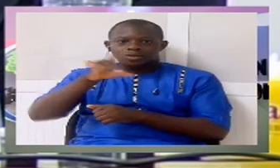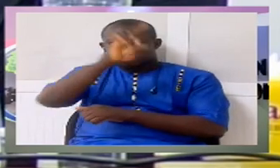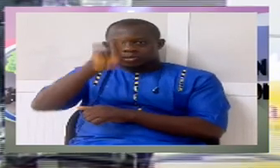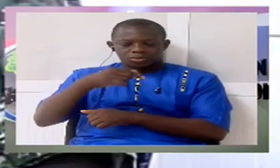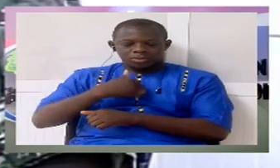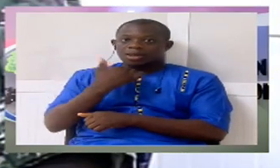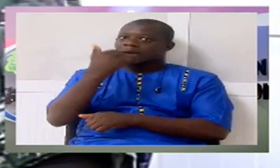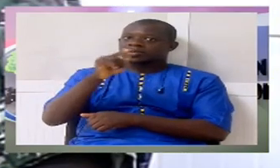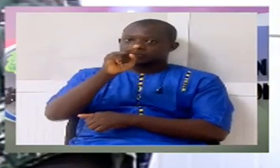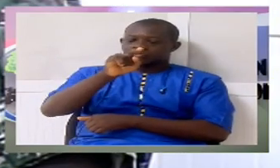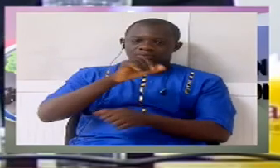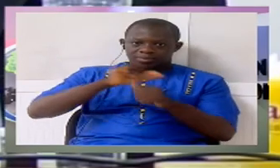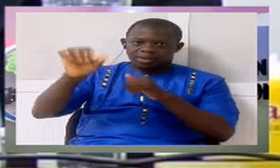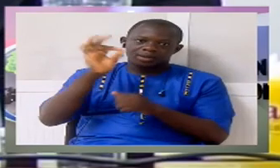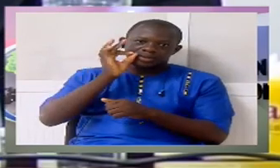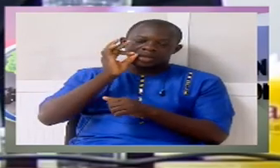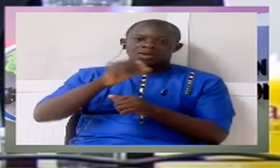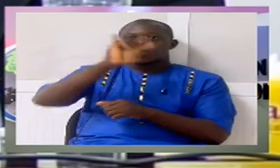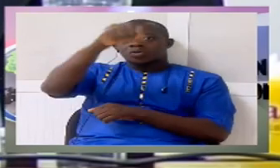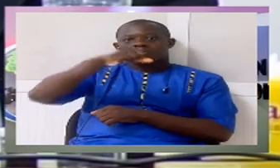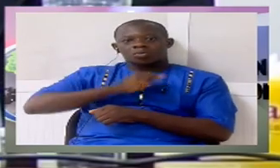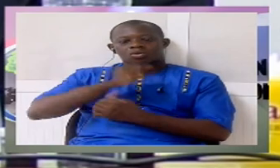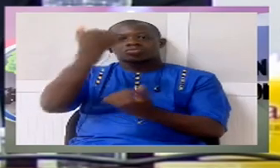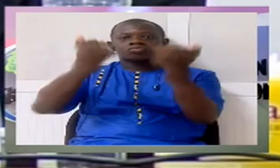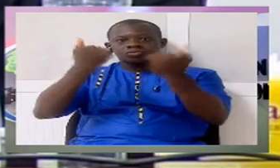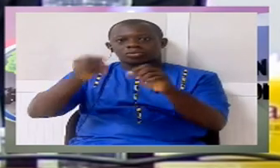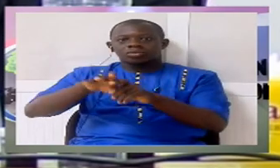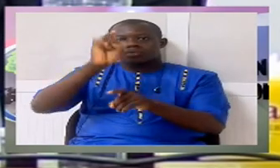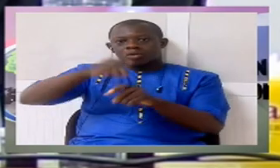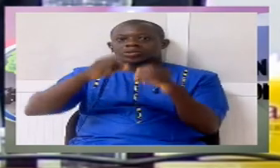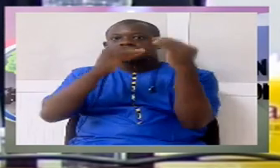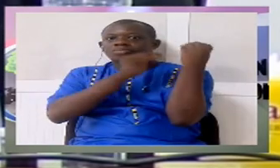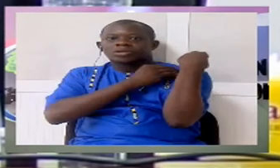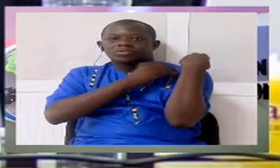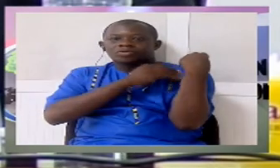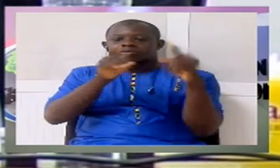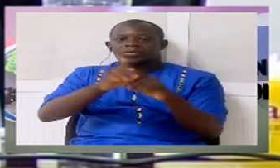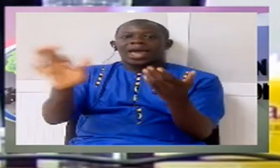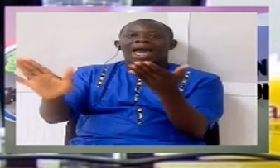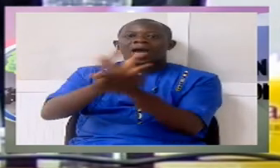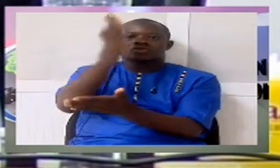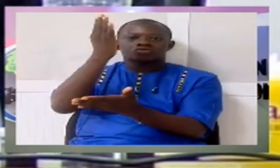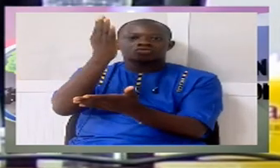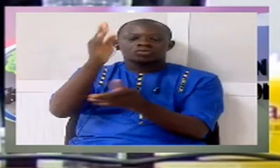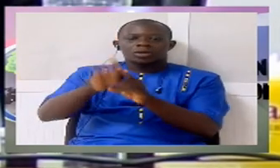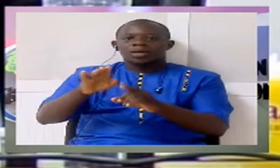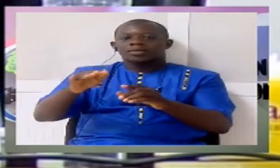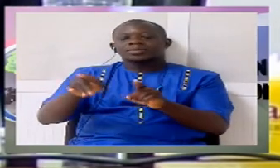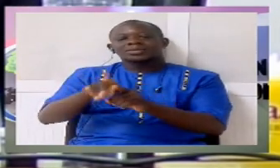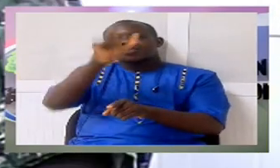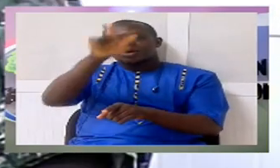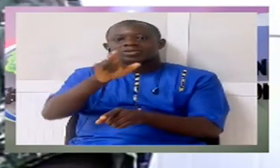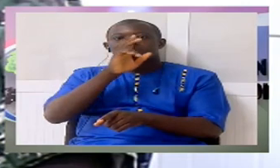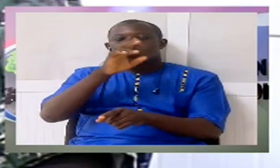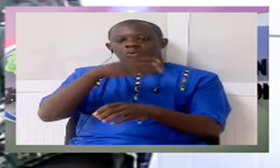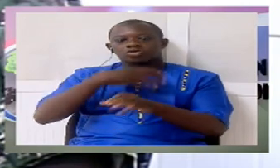asking. Your vehicle was supposed to neutralize the threat even before it gets to the next level, wasn't it?